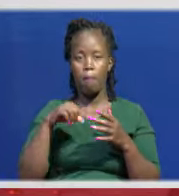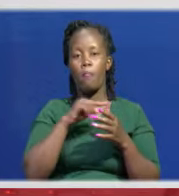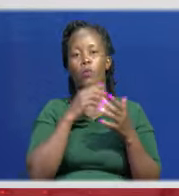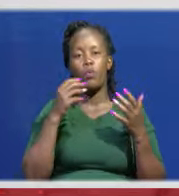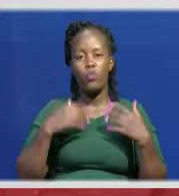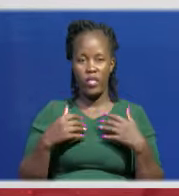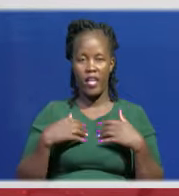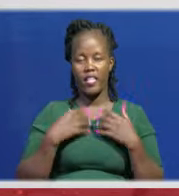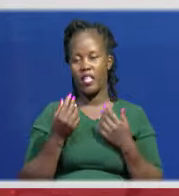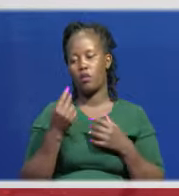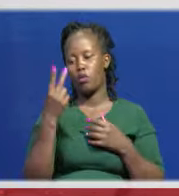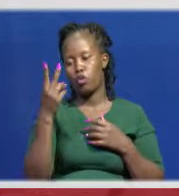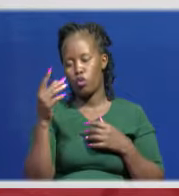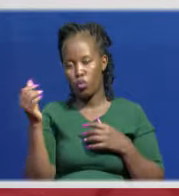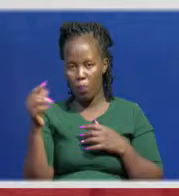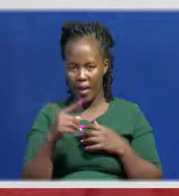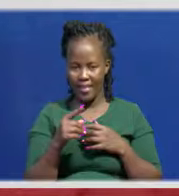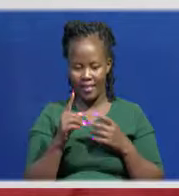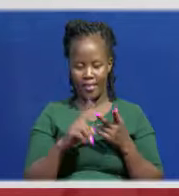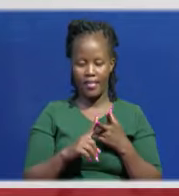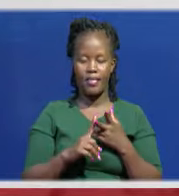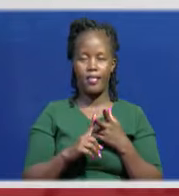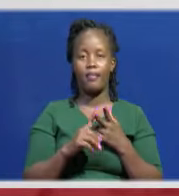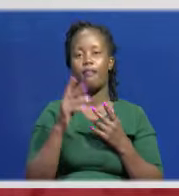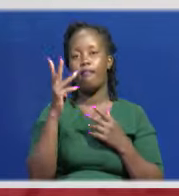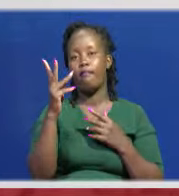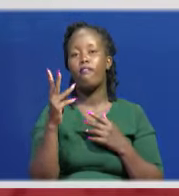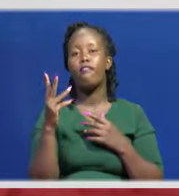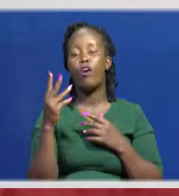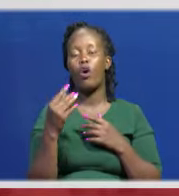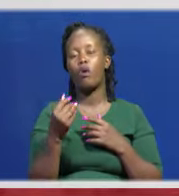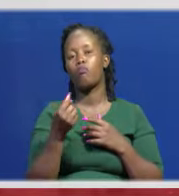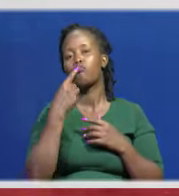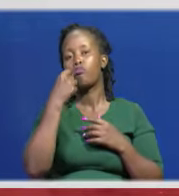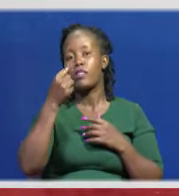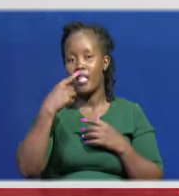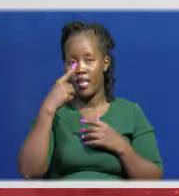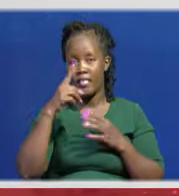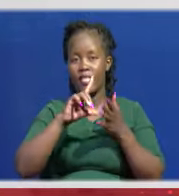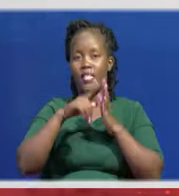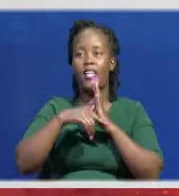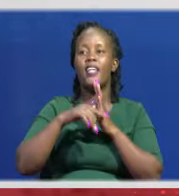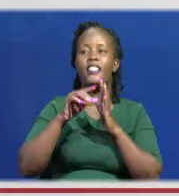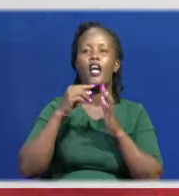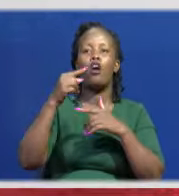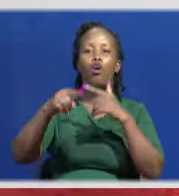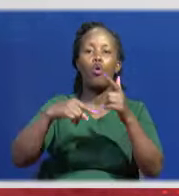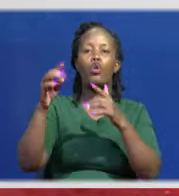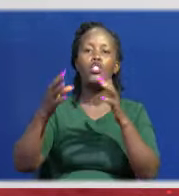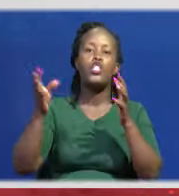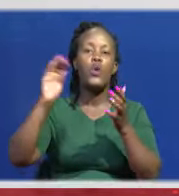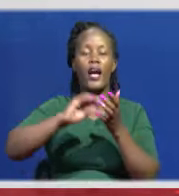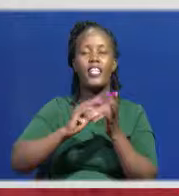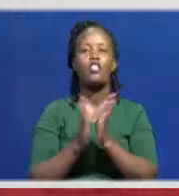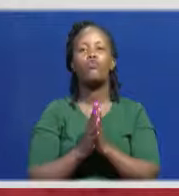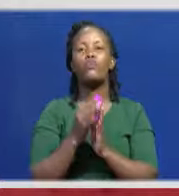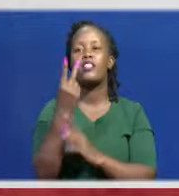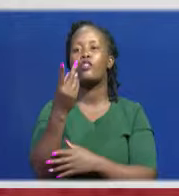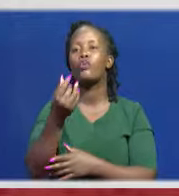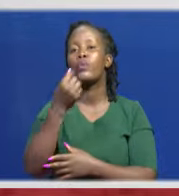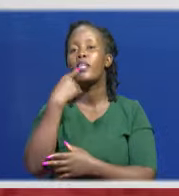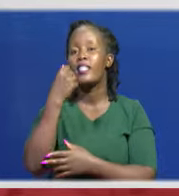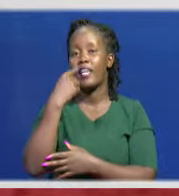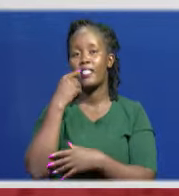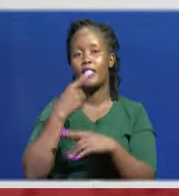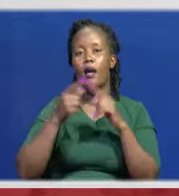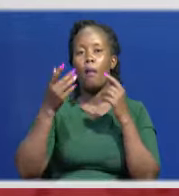for 2 months with 4 drugs, and then we continue for another 4 months with 2 drugs. So this has come